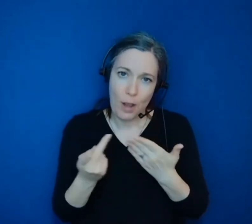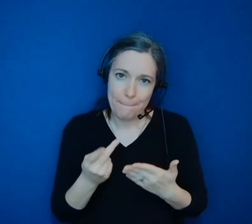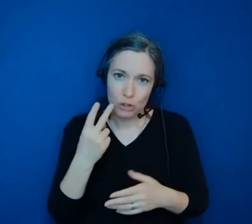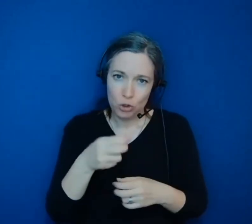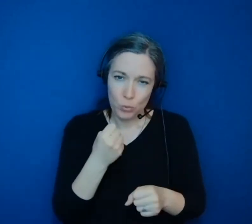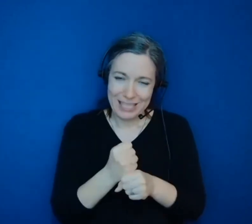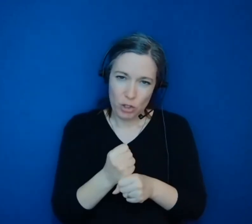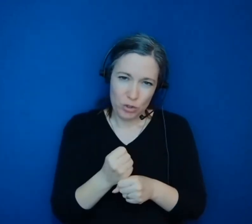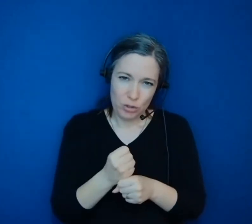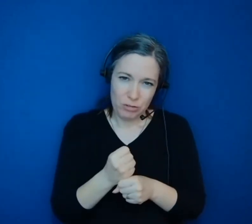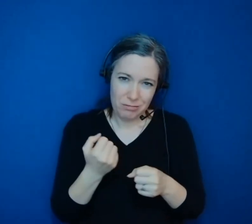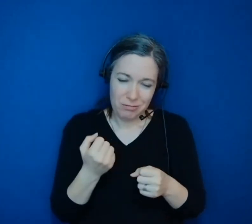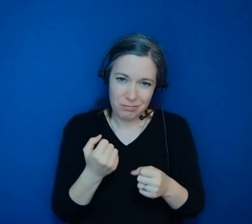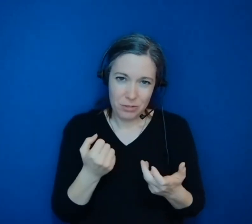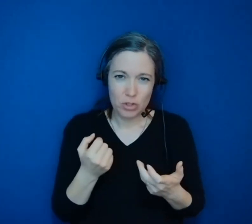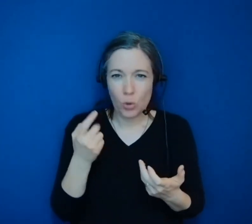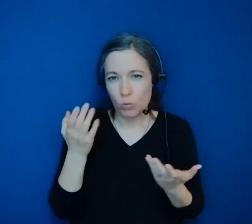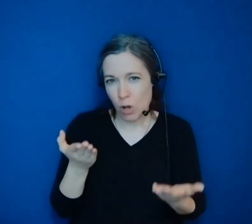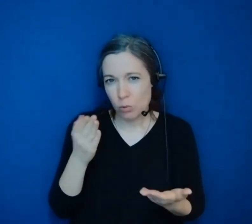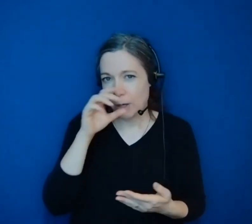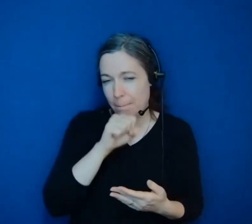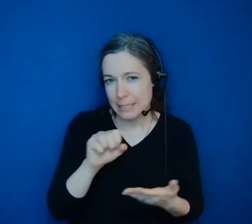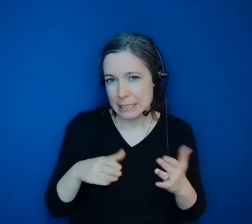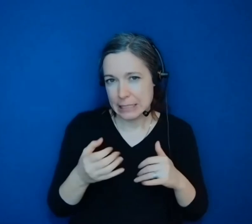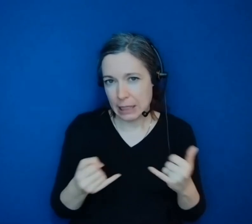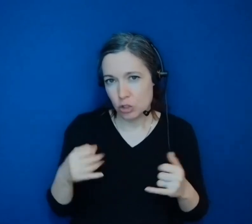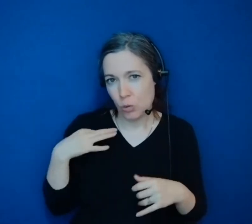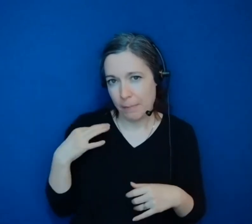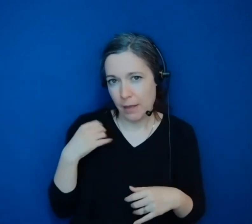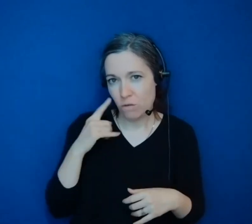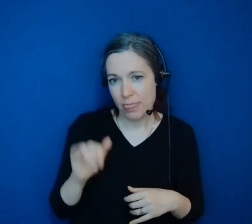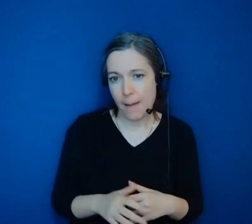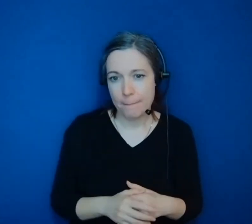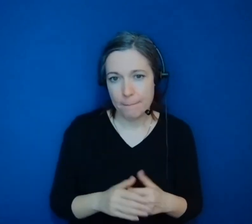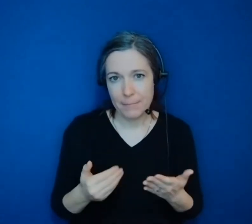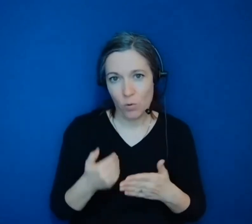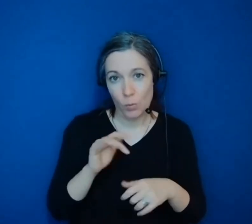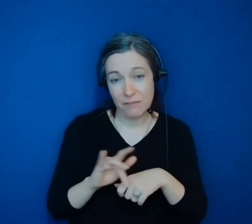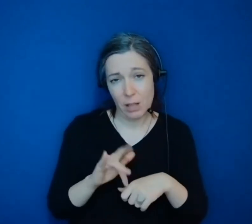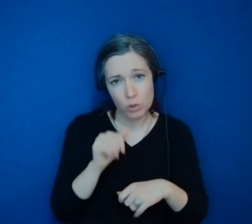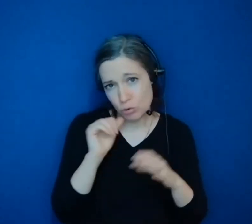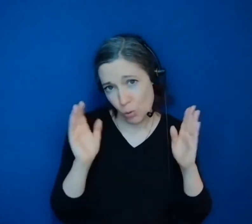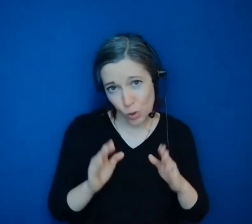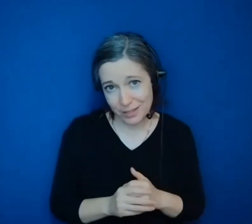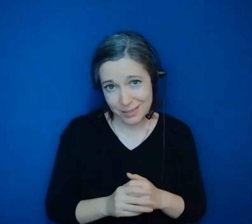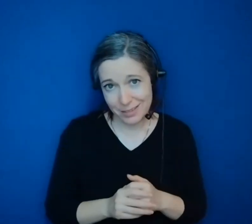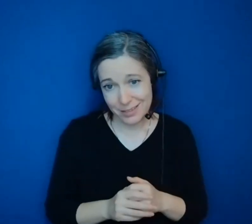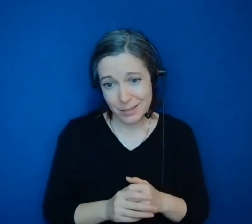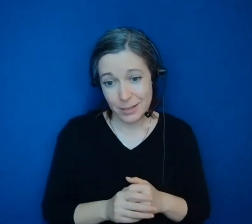the deadline anyways to have applied for it by the time it was available. So don't worry, but